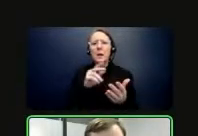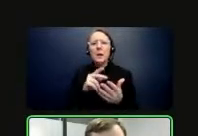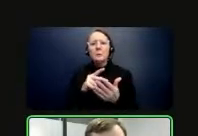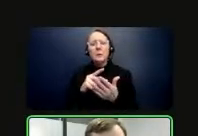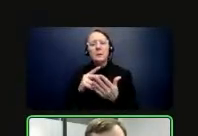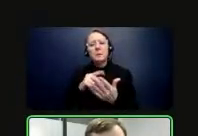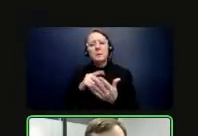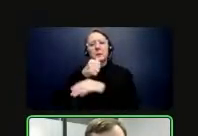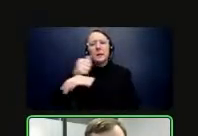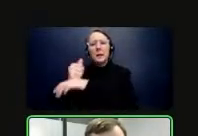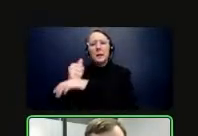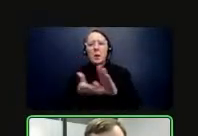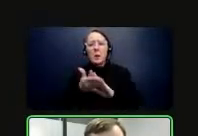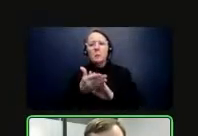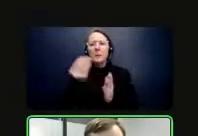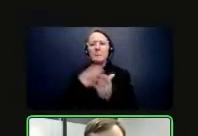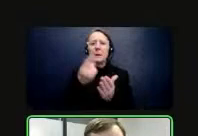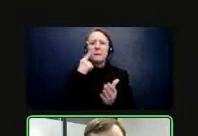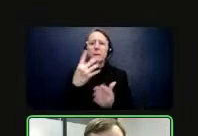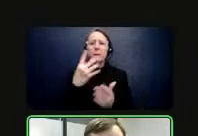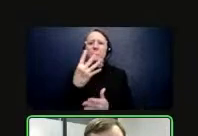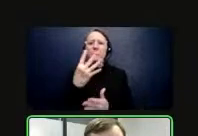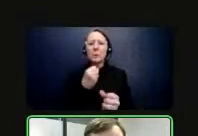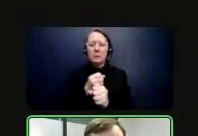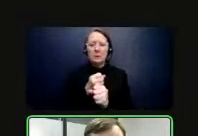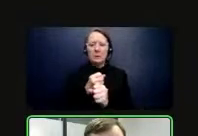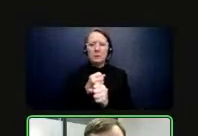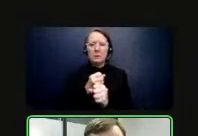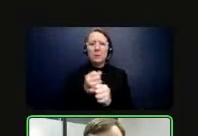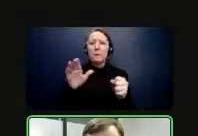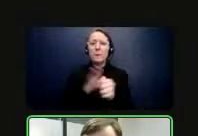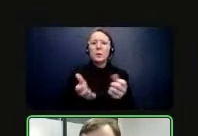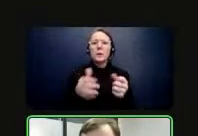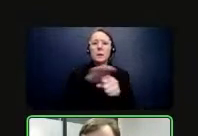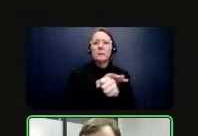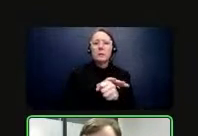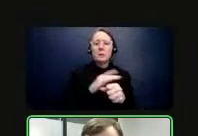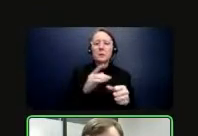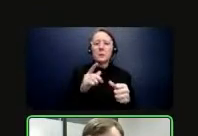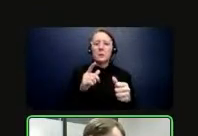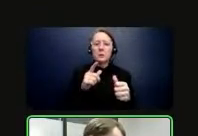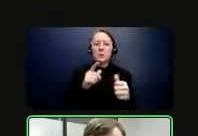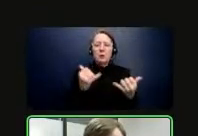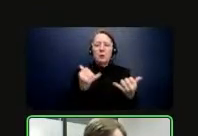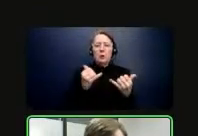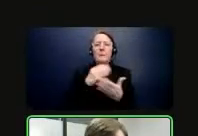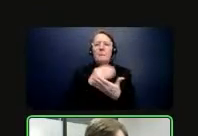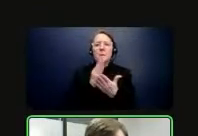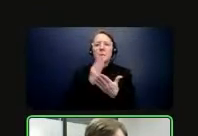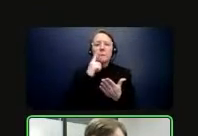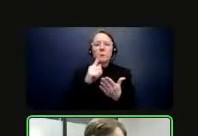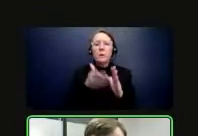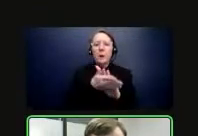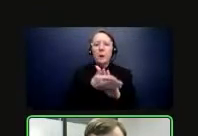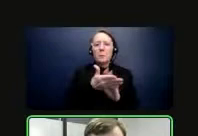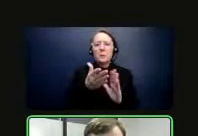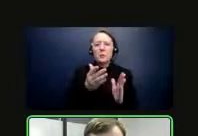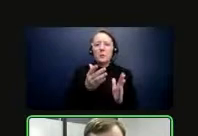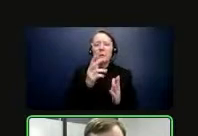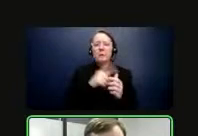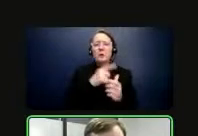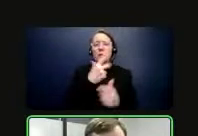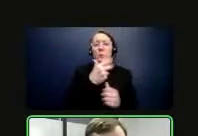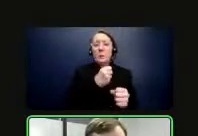funds for these 4 years. And so it fully covers the current budget for that operation for the